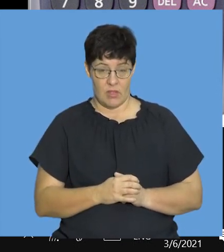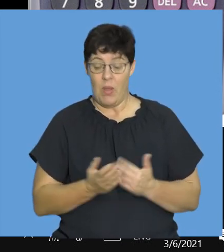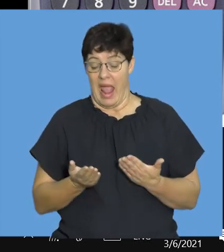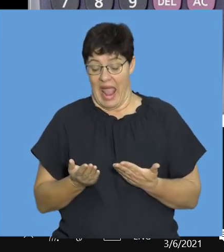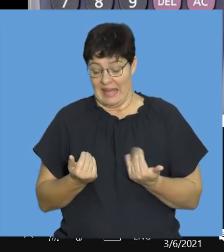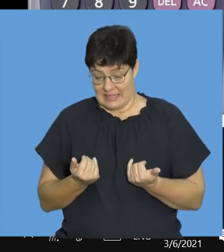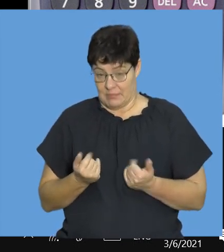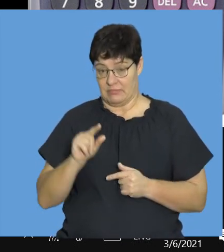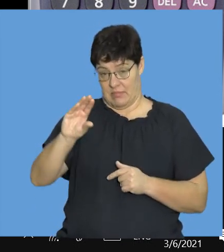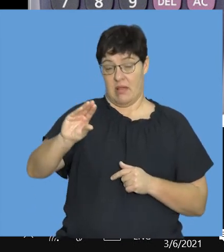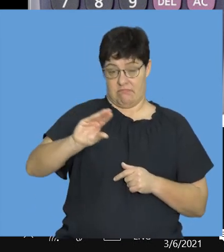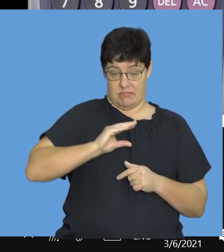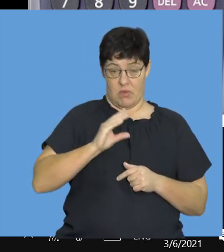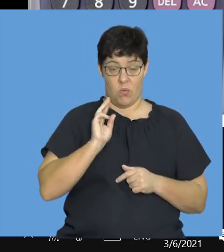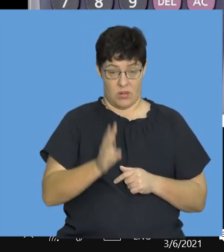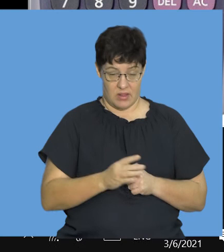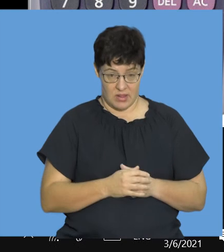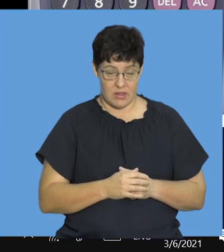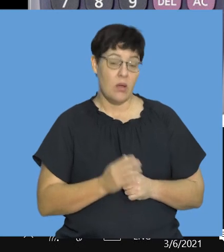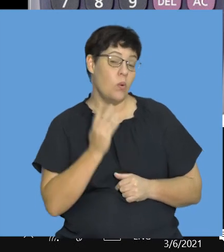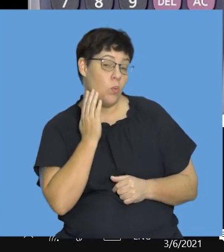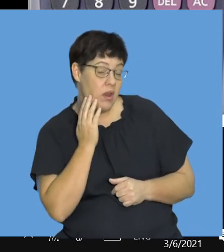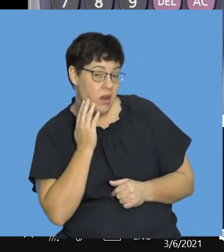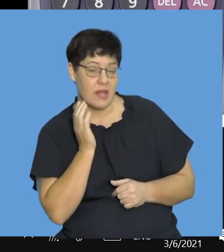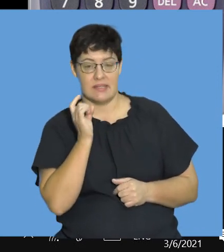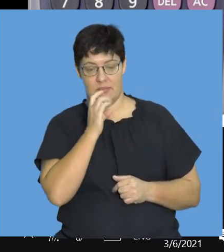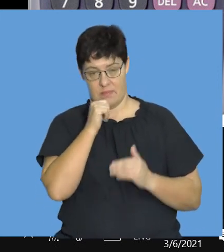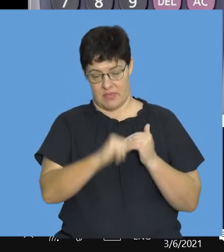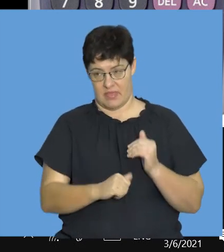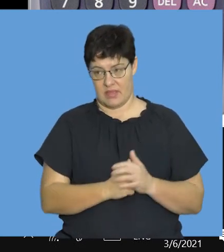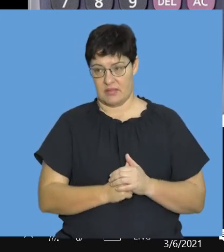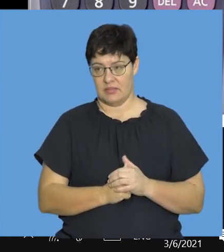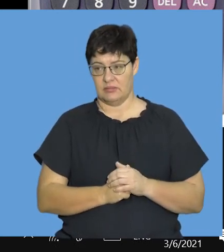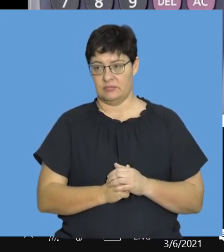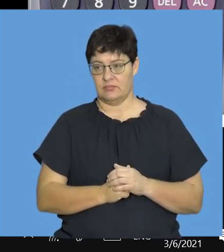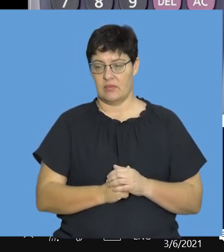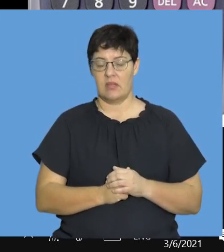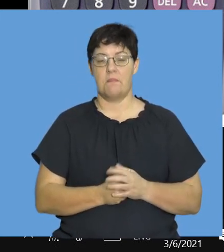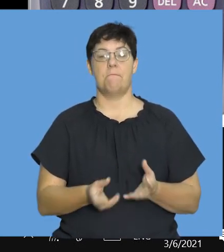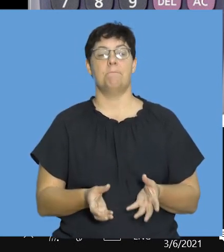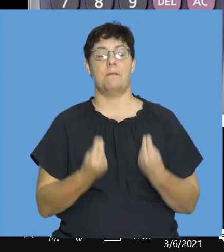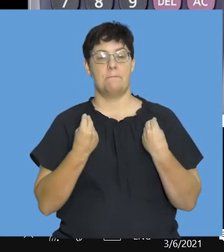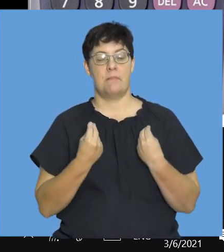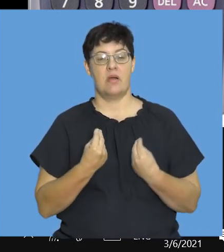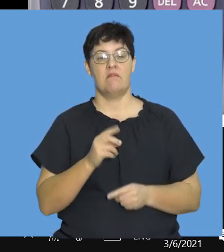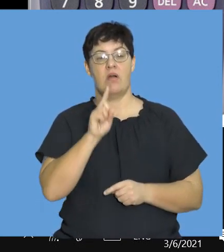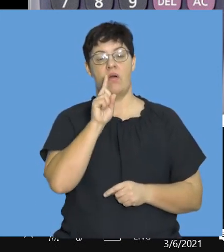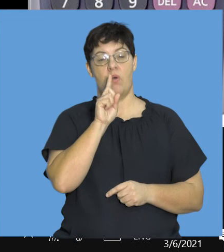to receive when? In September. And if we do that calculation, you find you get a figure of